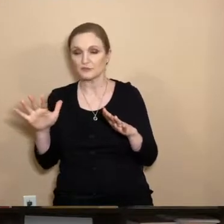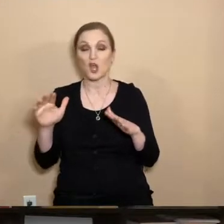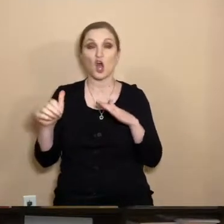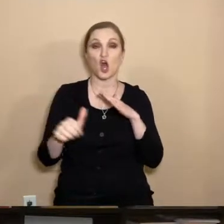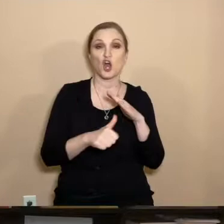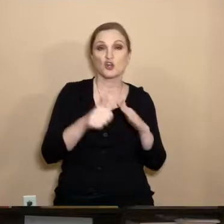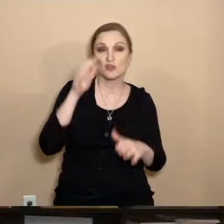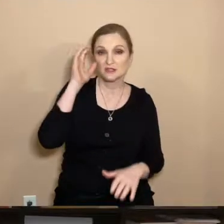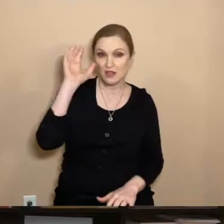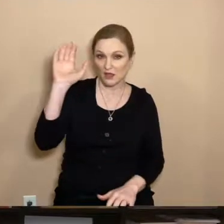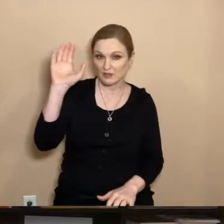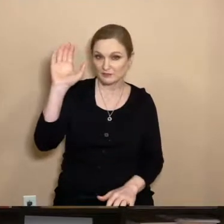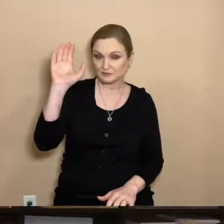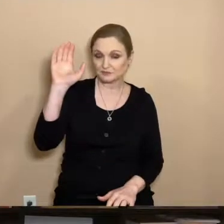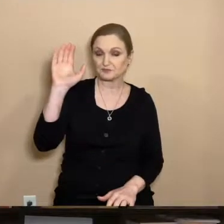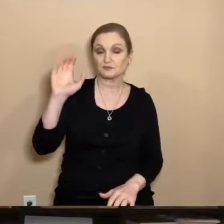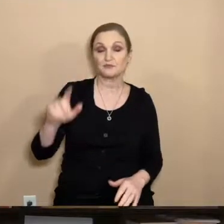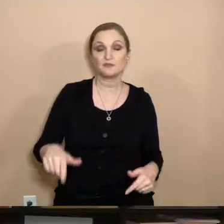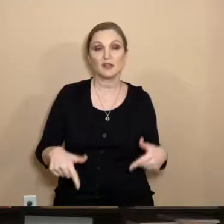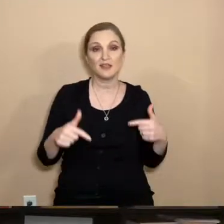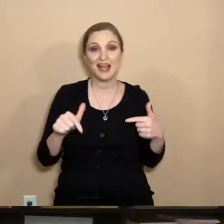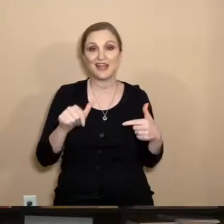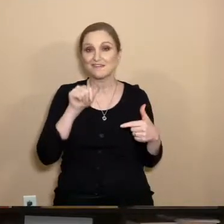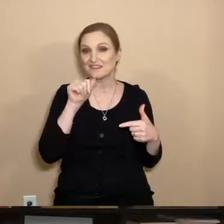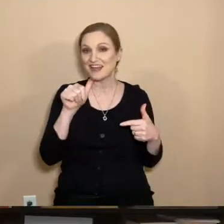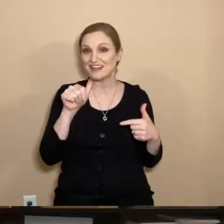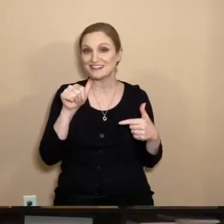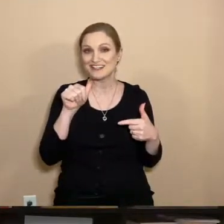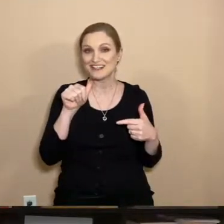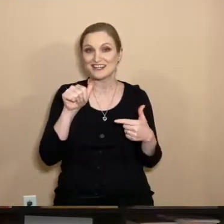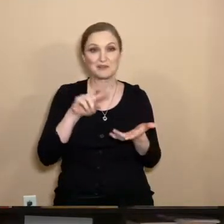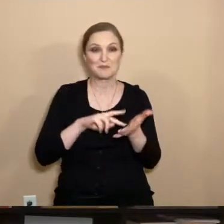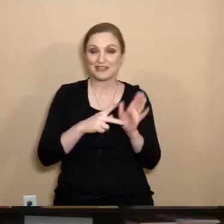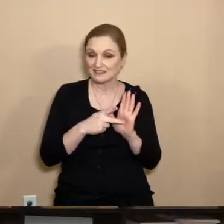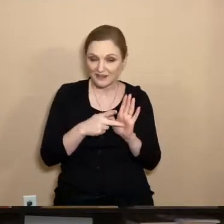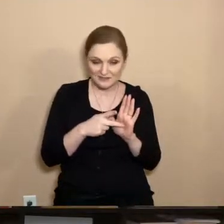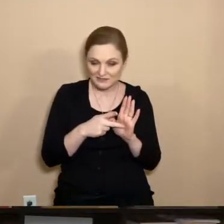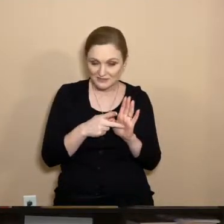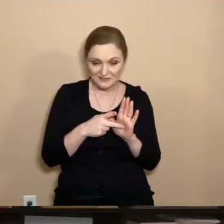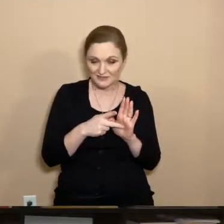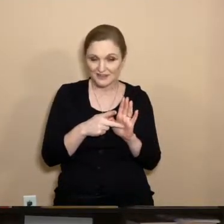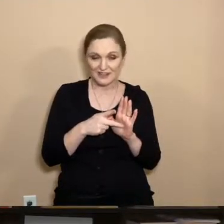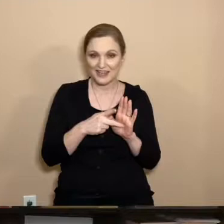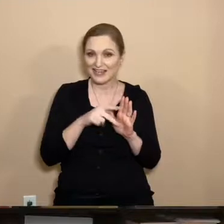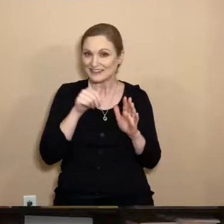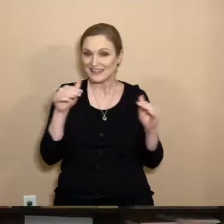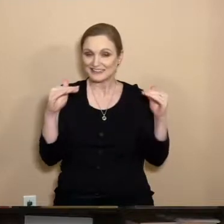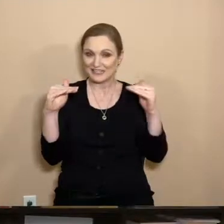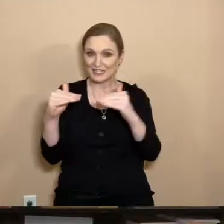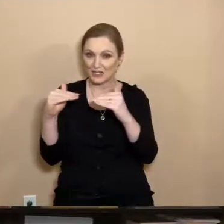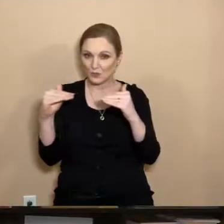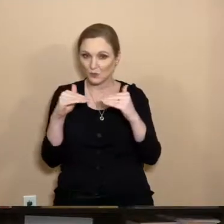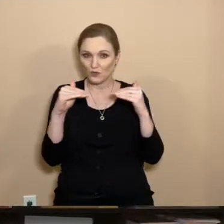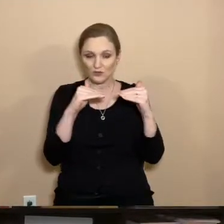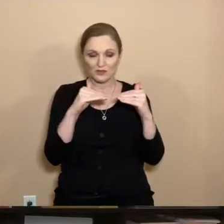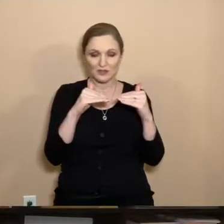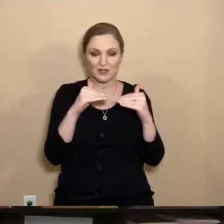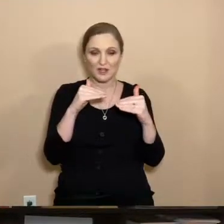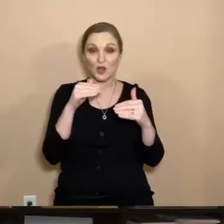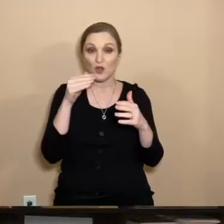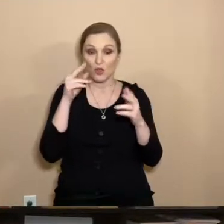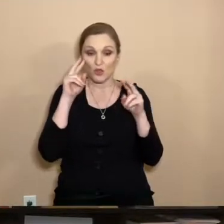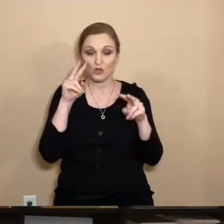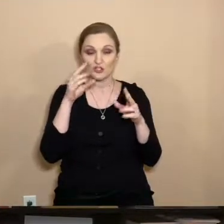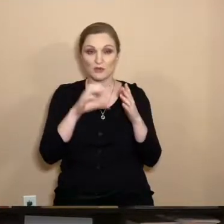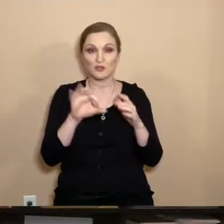the sun, life doesn't add up. Life doesn't fit into an equation. Go back to chapter 9 where he